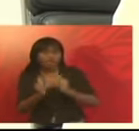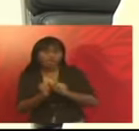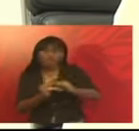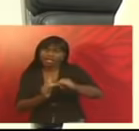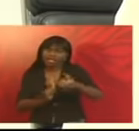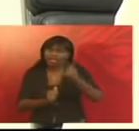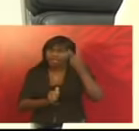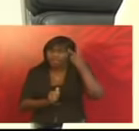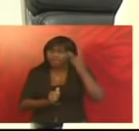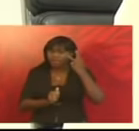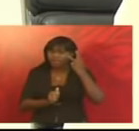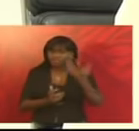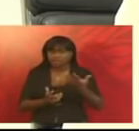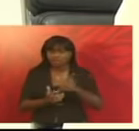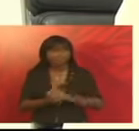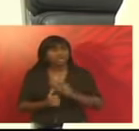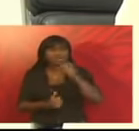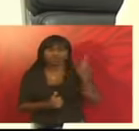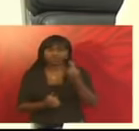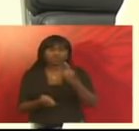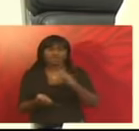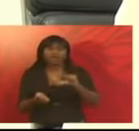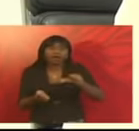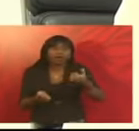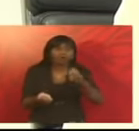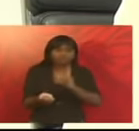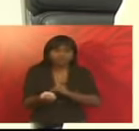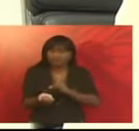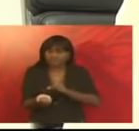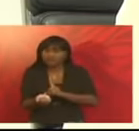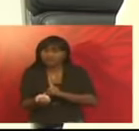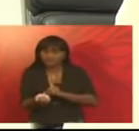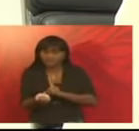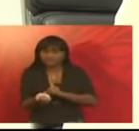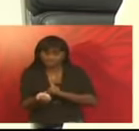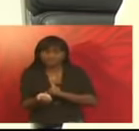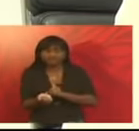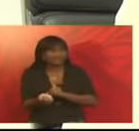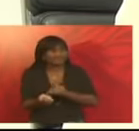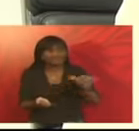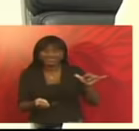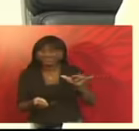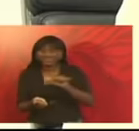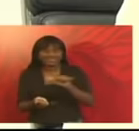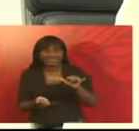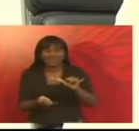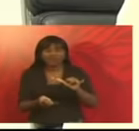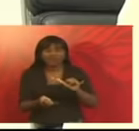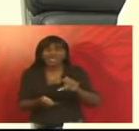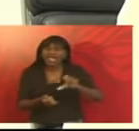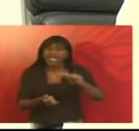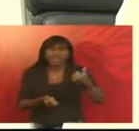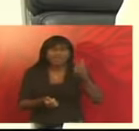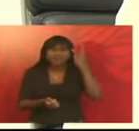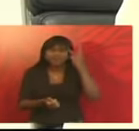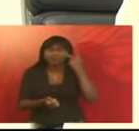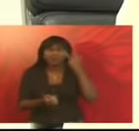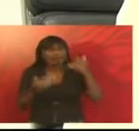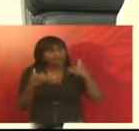not only the pediatricians, but we've had discussions with the general practitioners as well. So any parent who